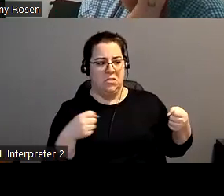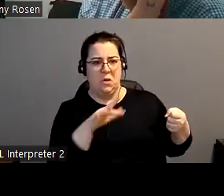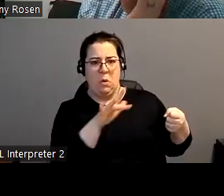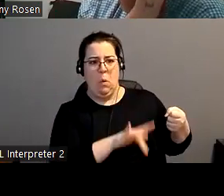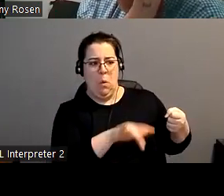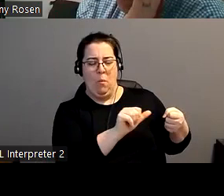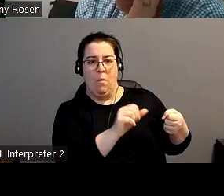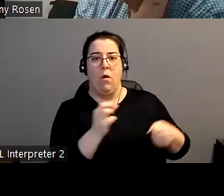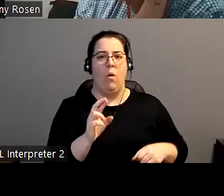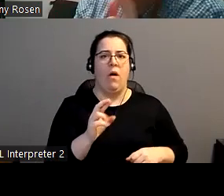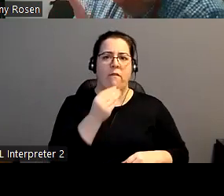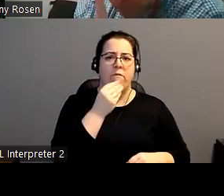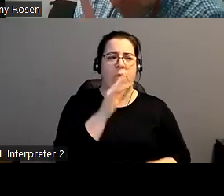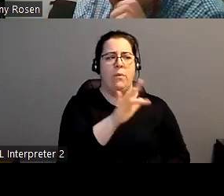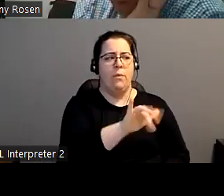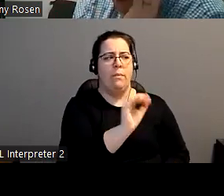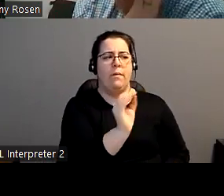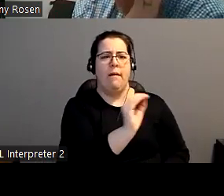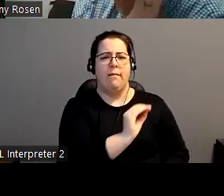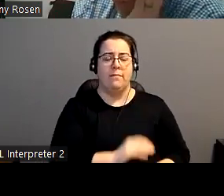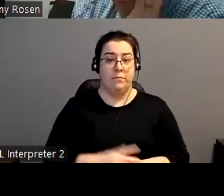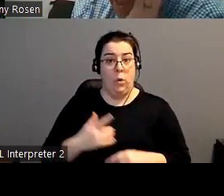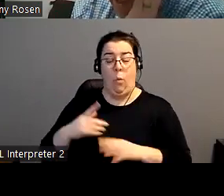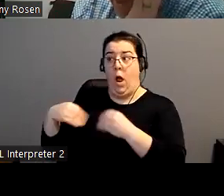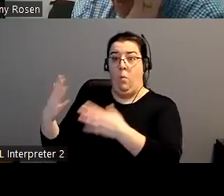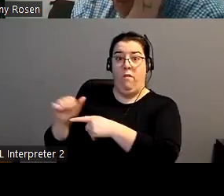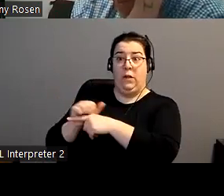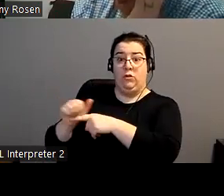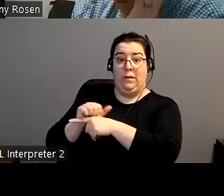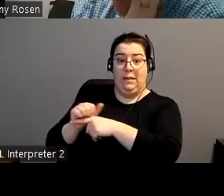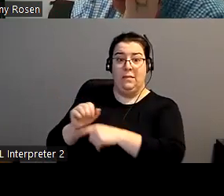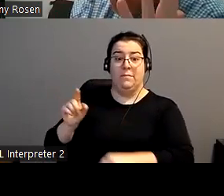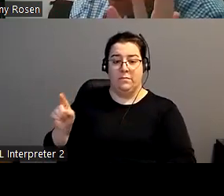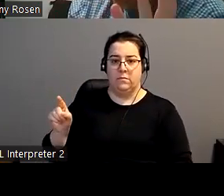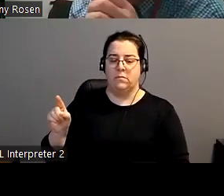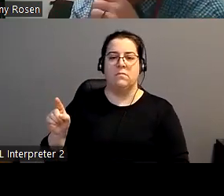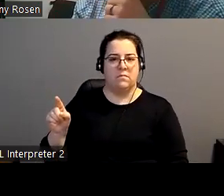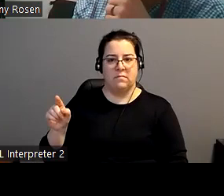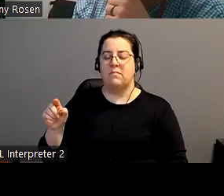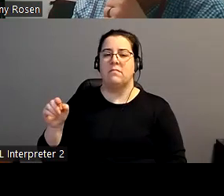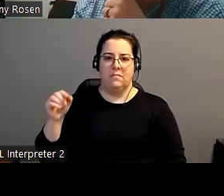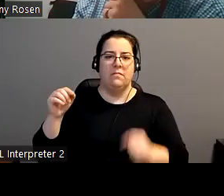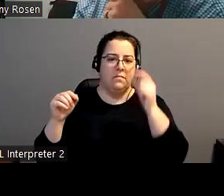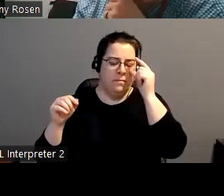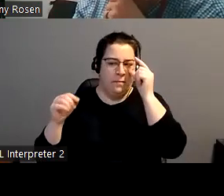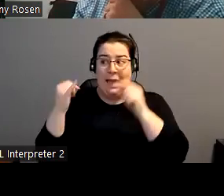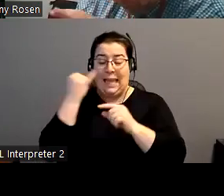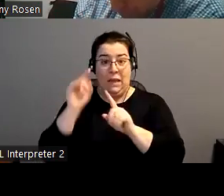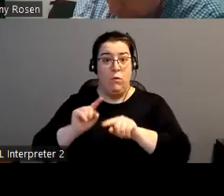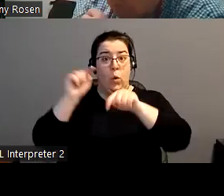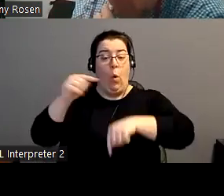tell when I train EMS, no visit to an older adult unless you're resuscitating them